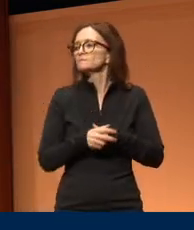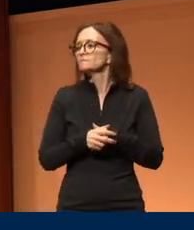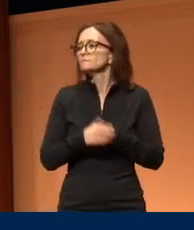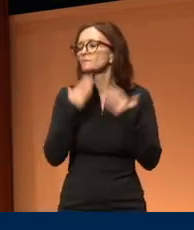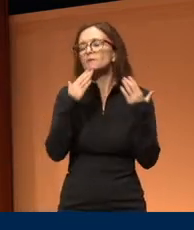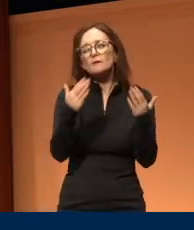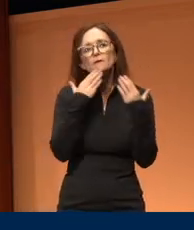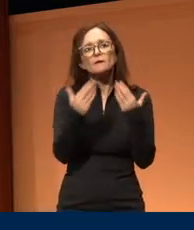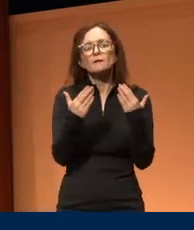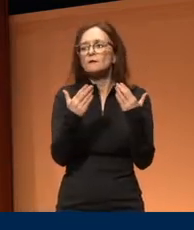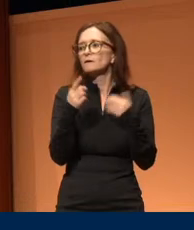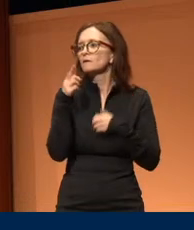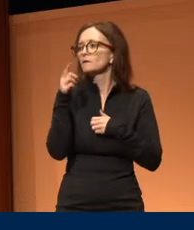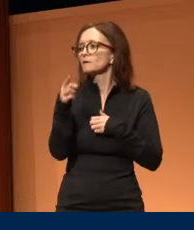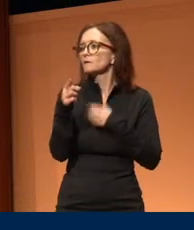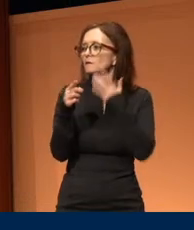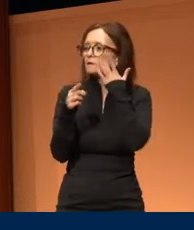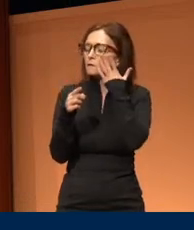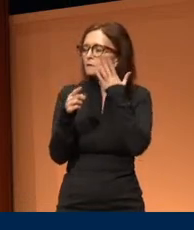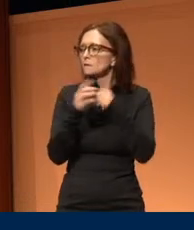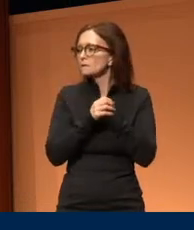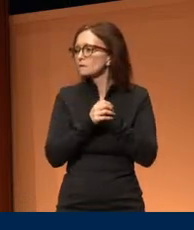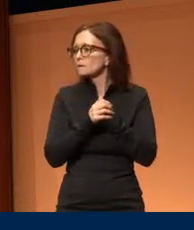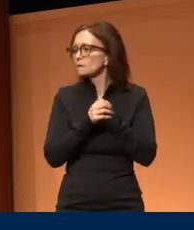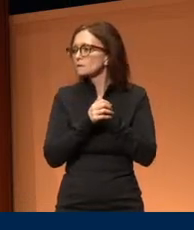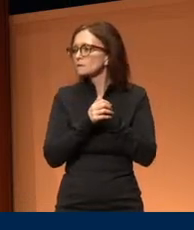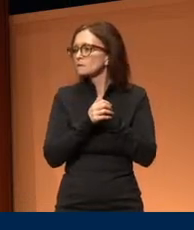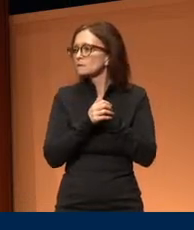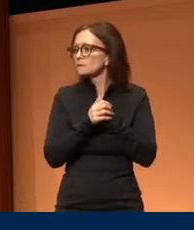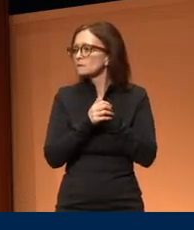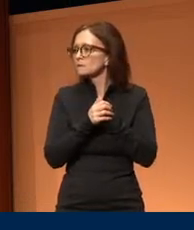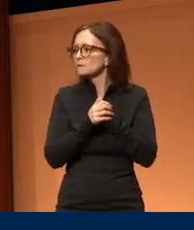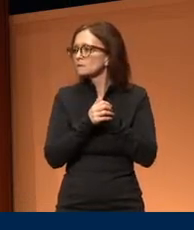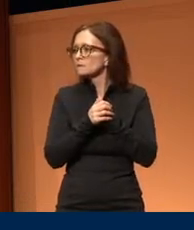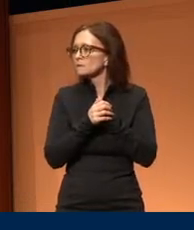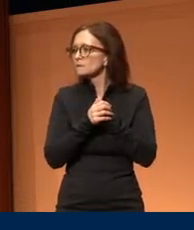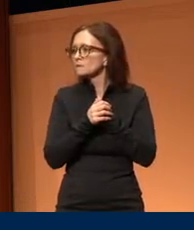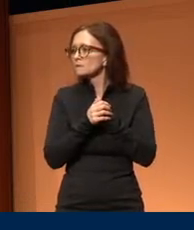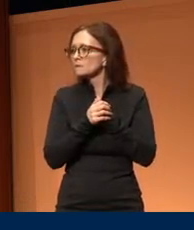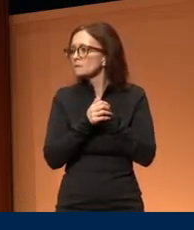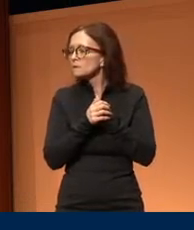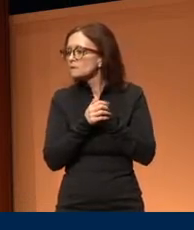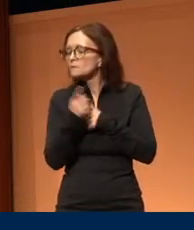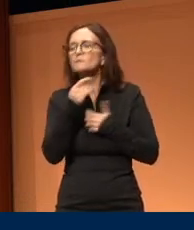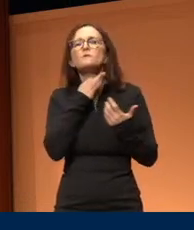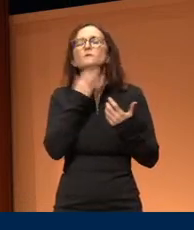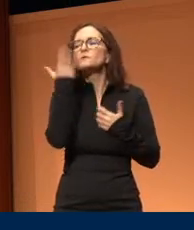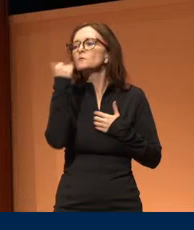Thanks for your time and wonderful speech. And I'm very curious about